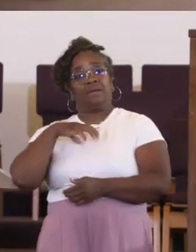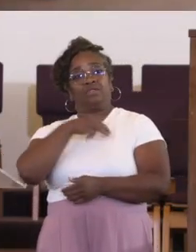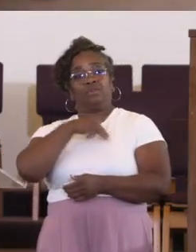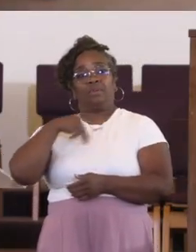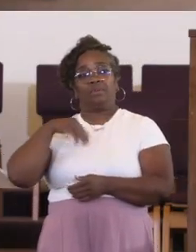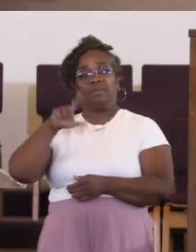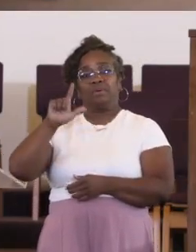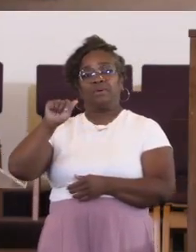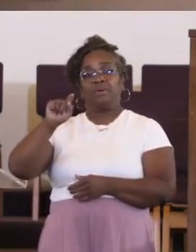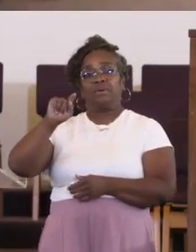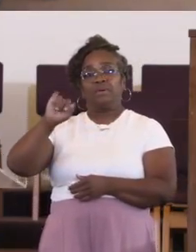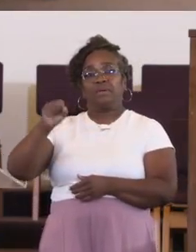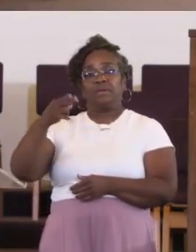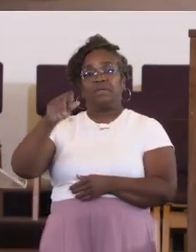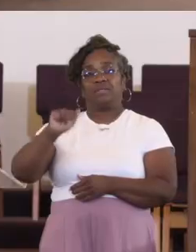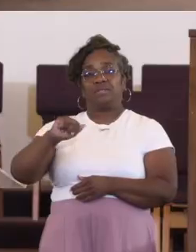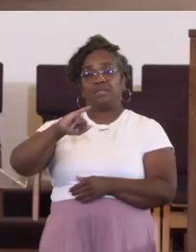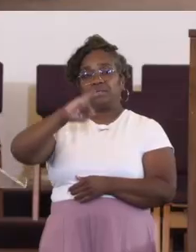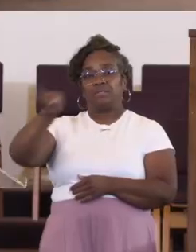and have her say hello.